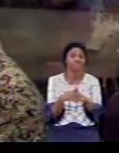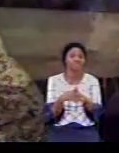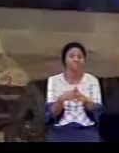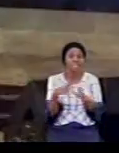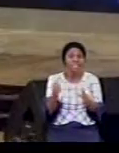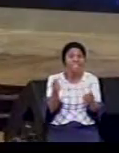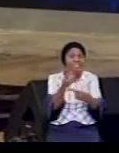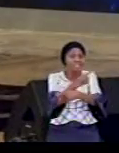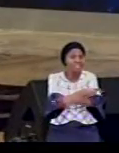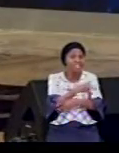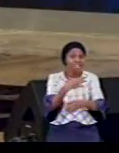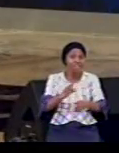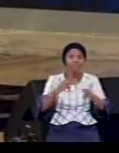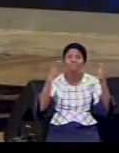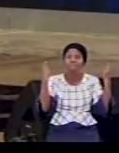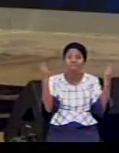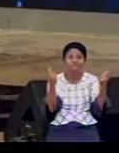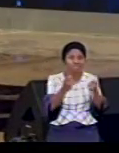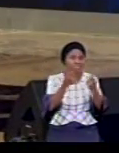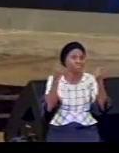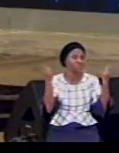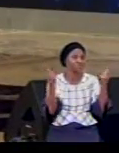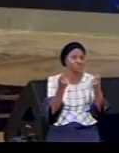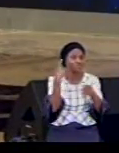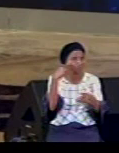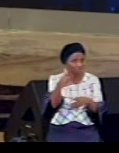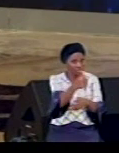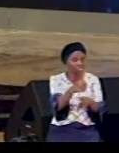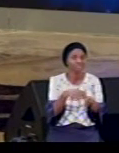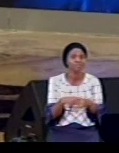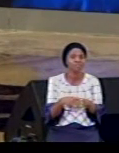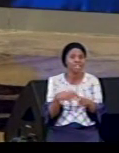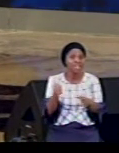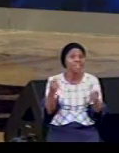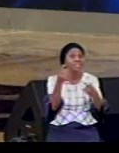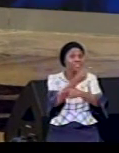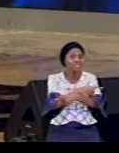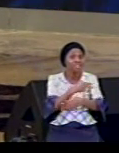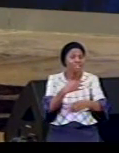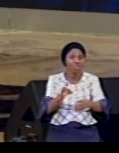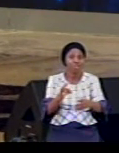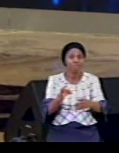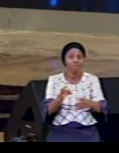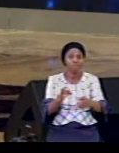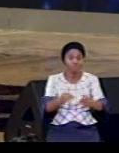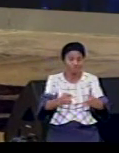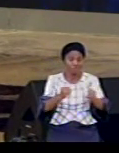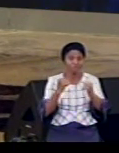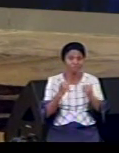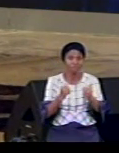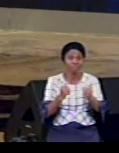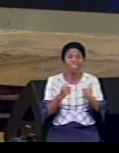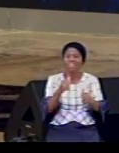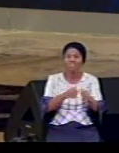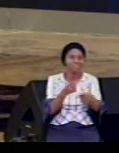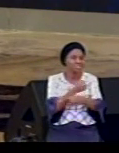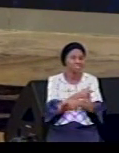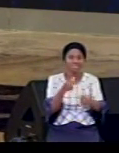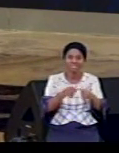a day of victory, a day of boldness. Every